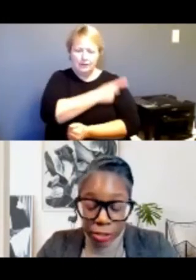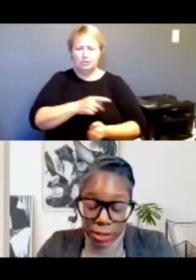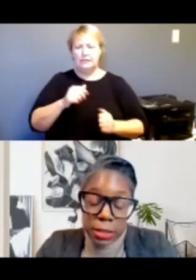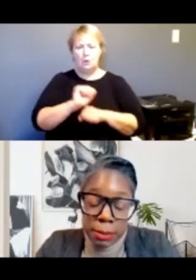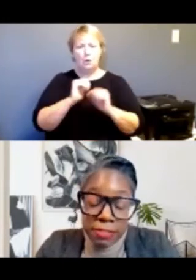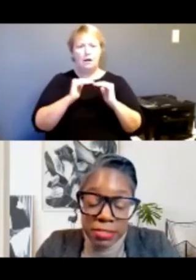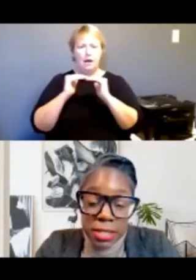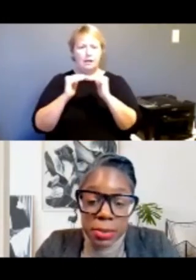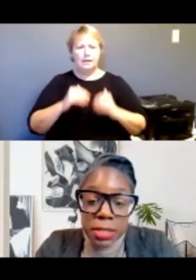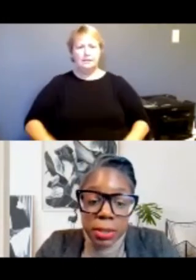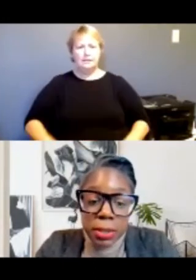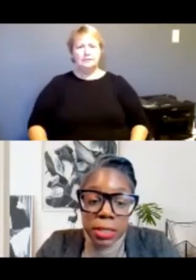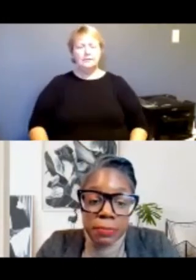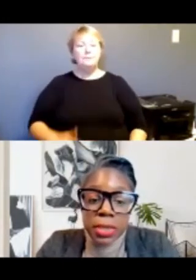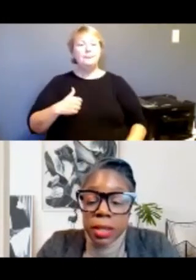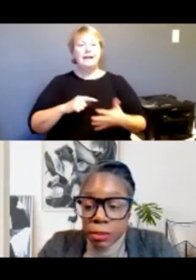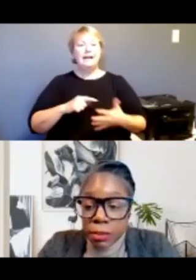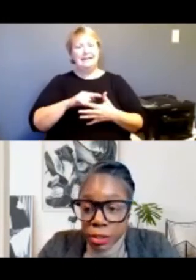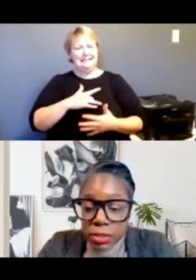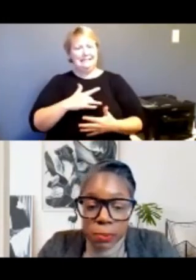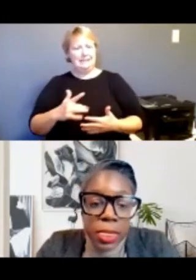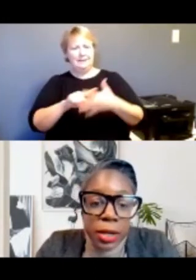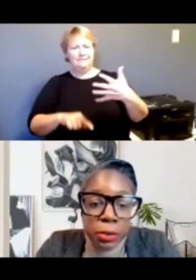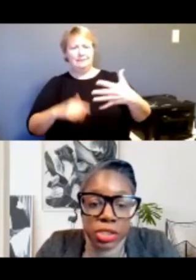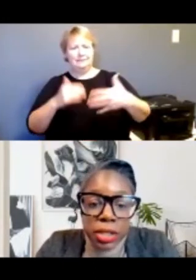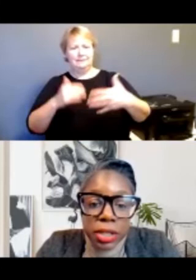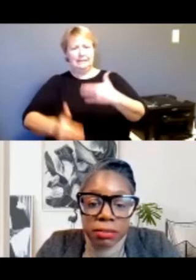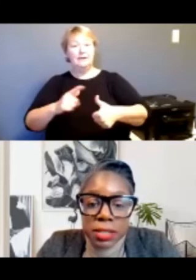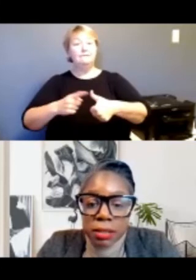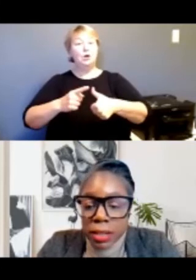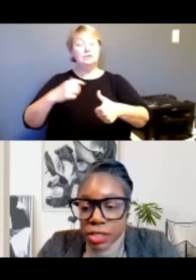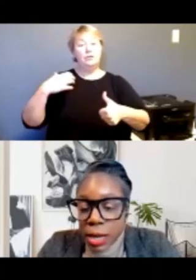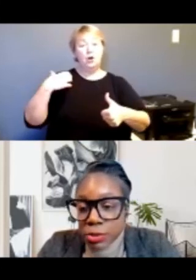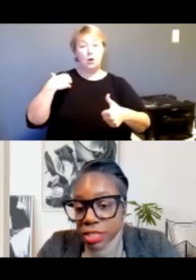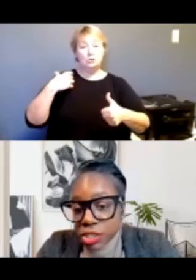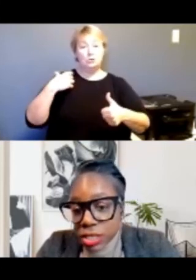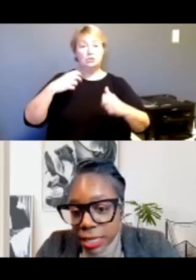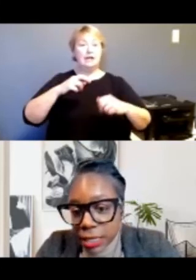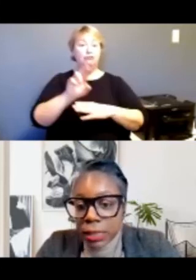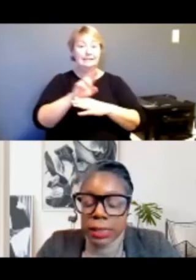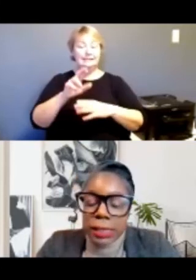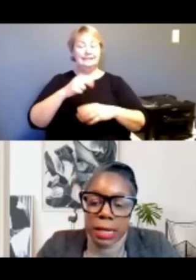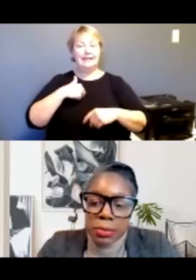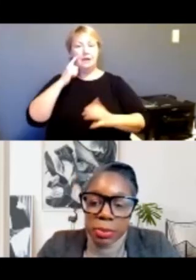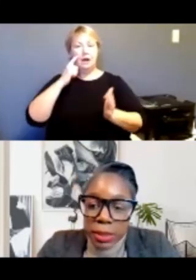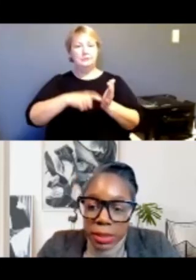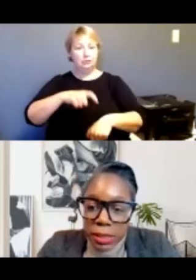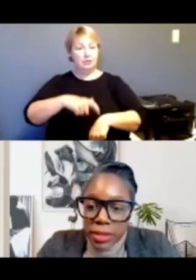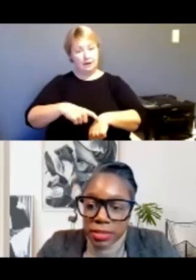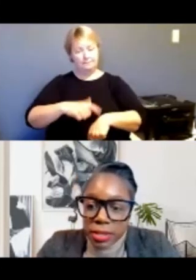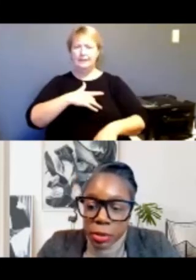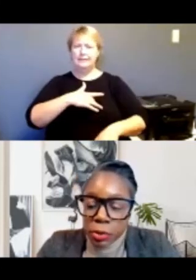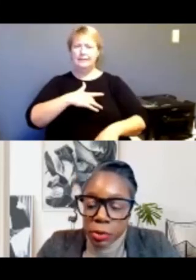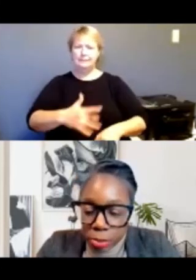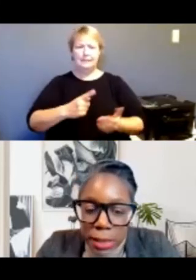occurs in 5 steps typically. First, the coach and resident arrange an observation time. Typically, they discuss